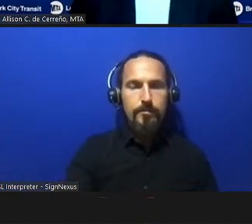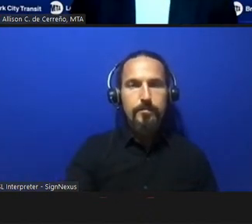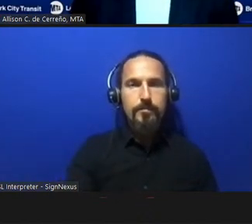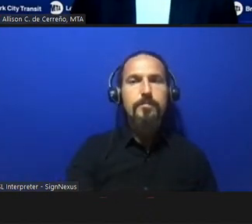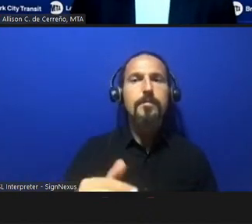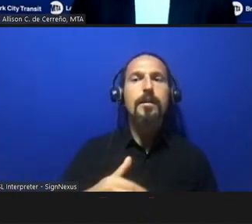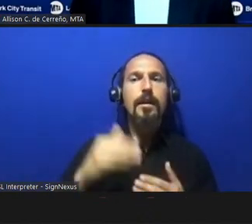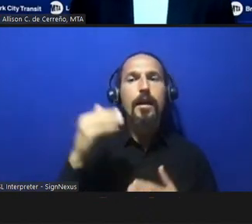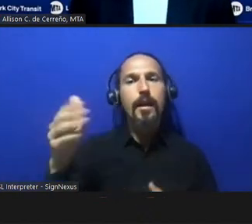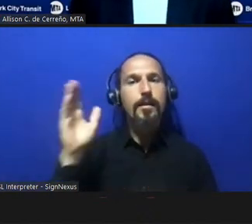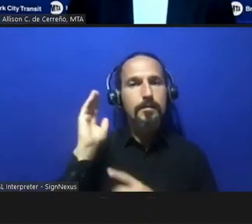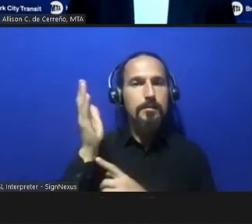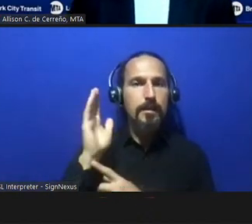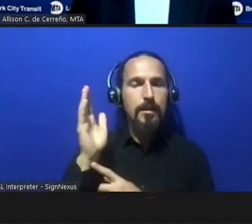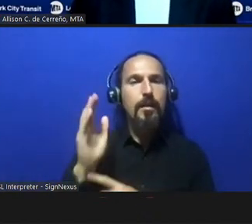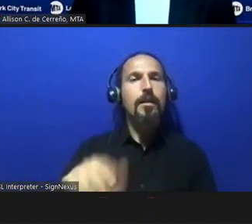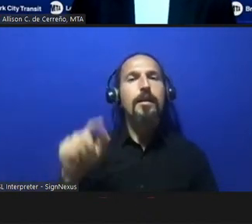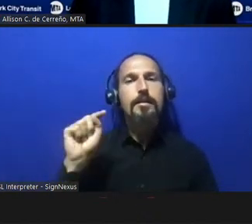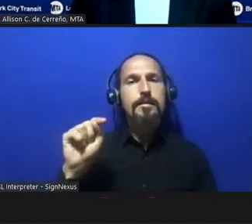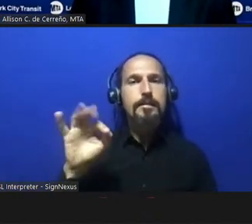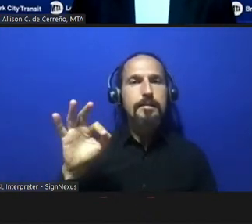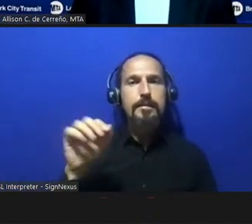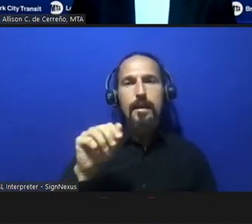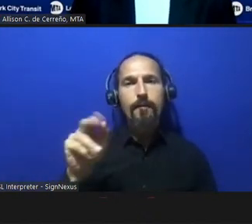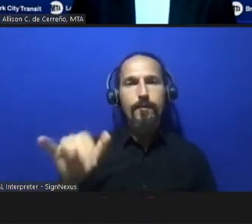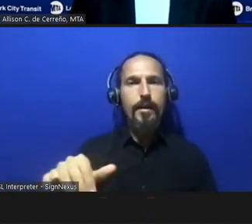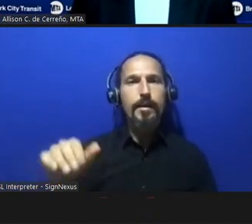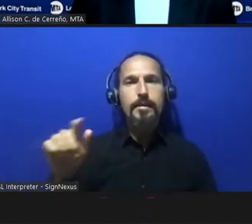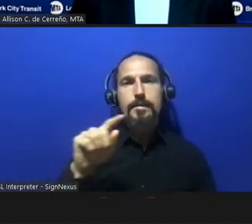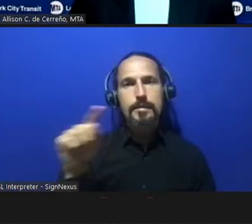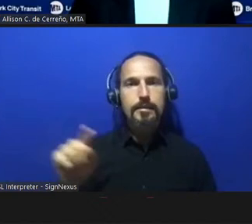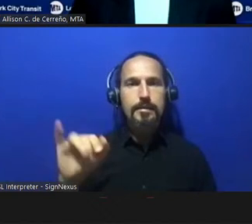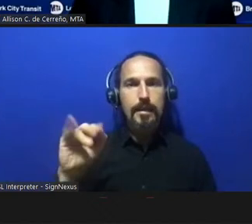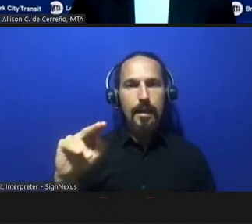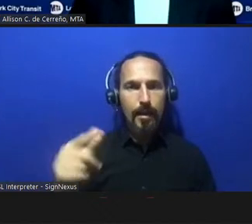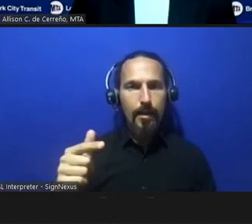our next speaker is tiffany zhang followed by denno luffo